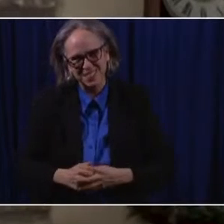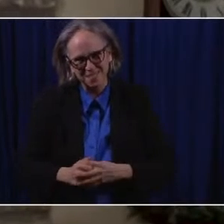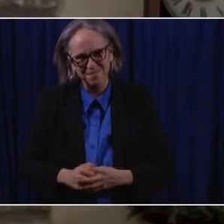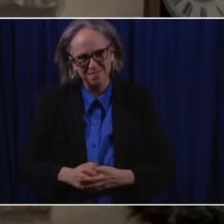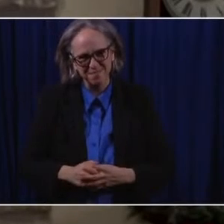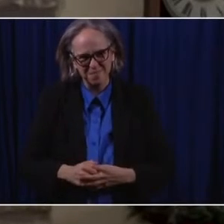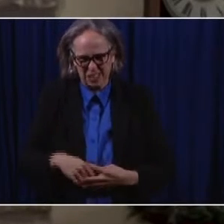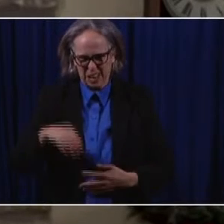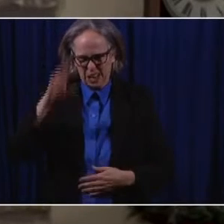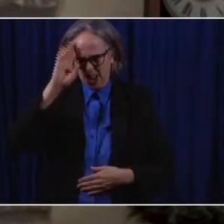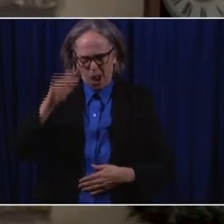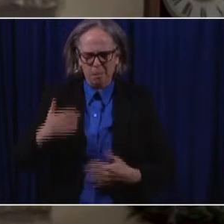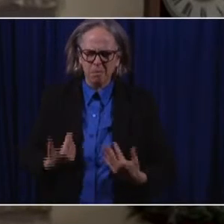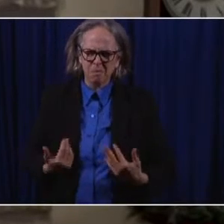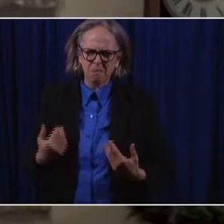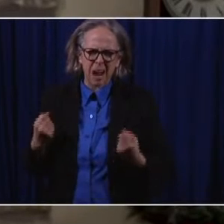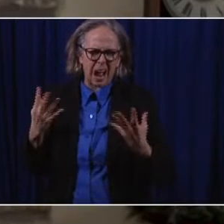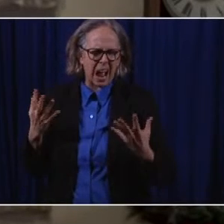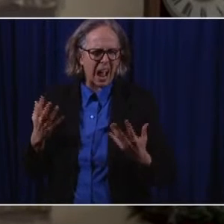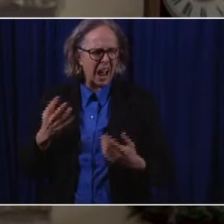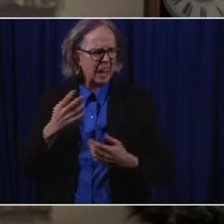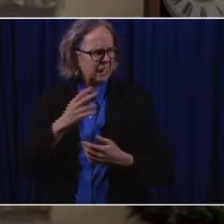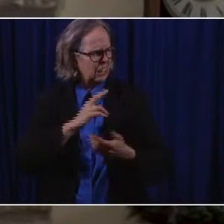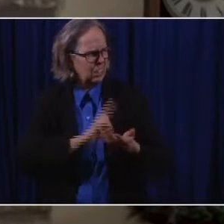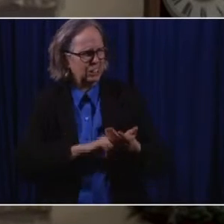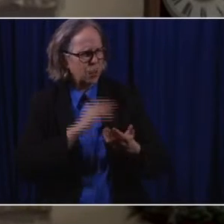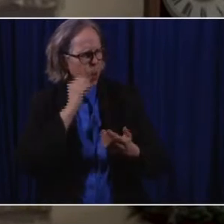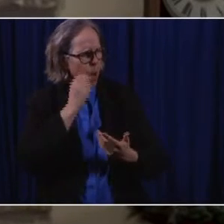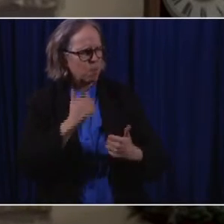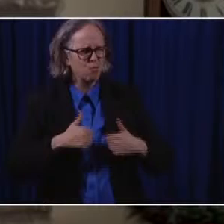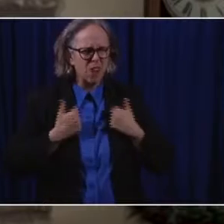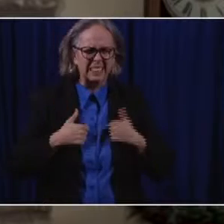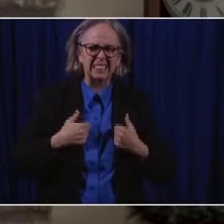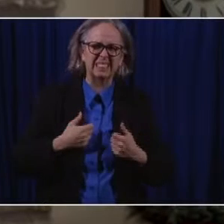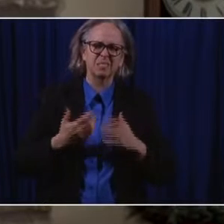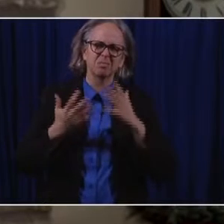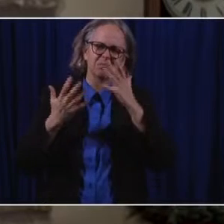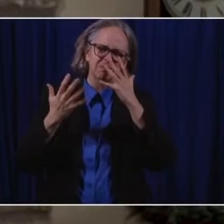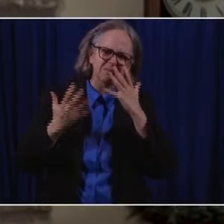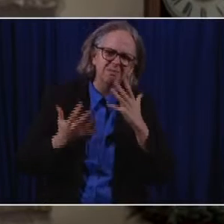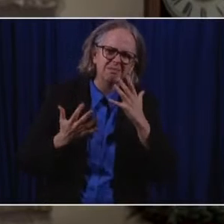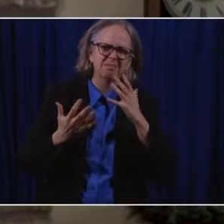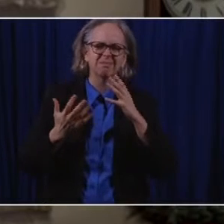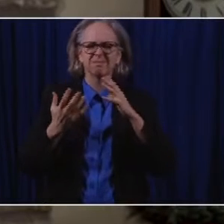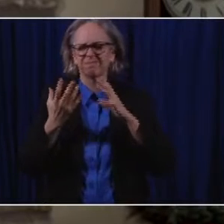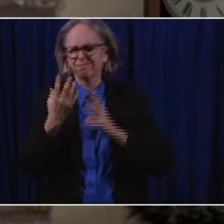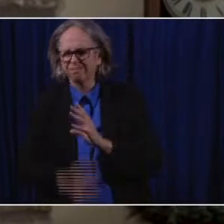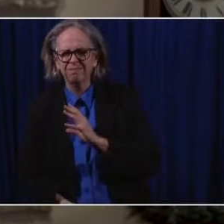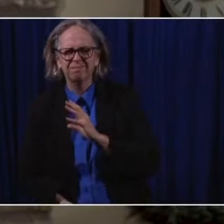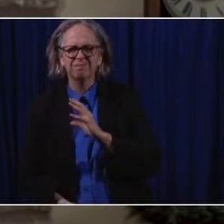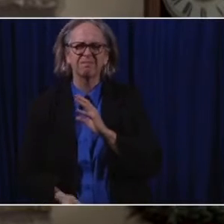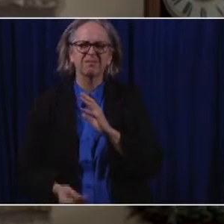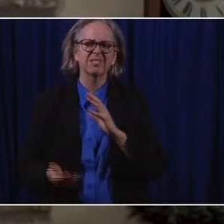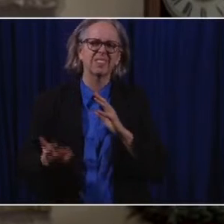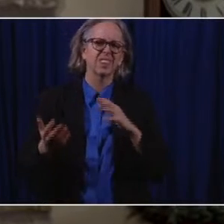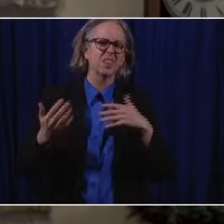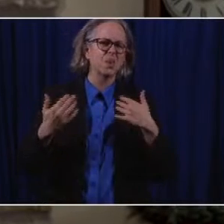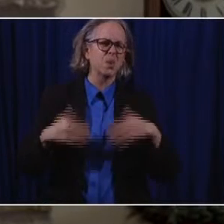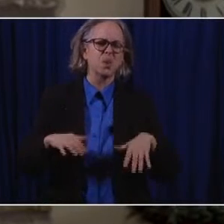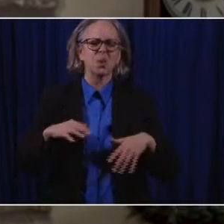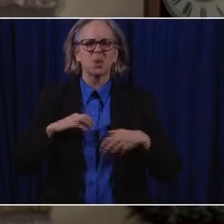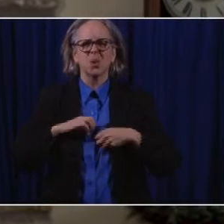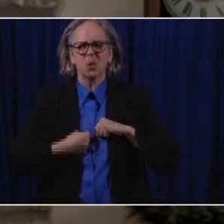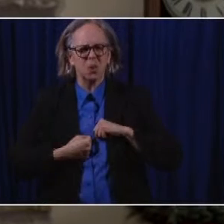in our nursing homes. We can't wait, frankly, to get as many as vaccinated as quickly as we